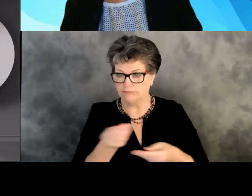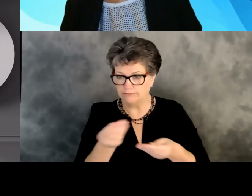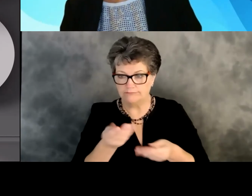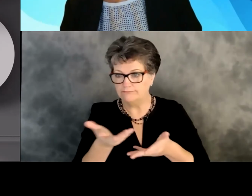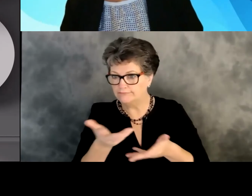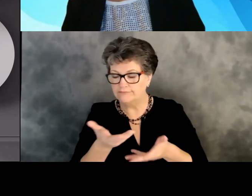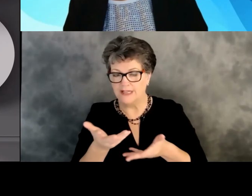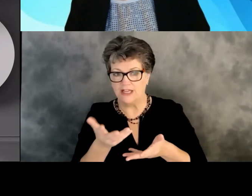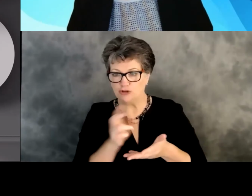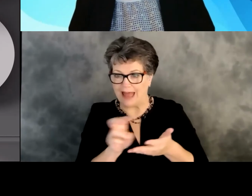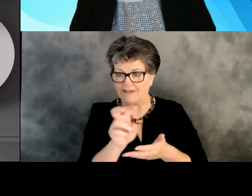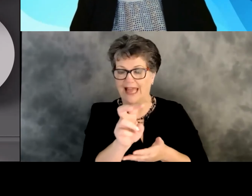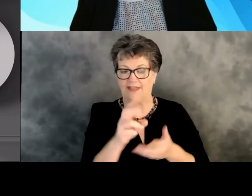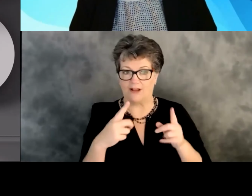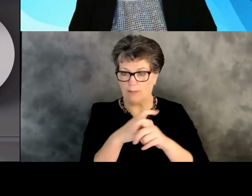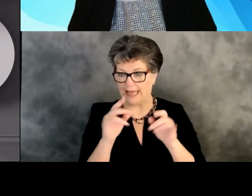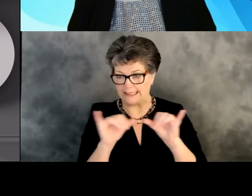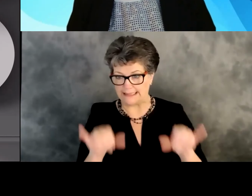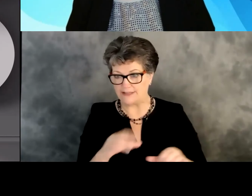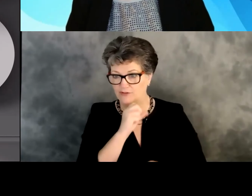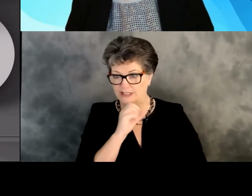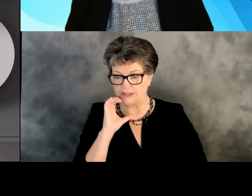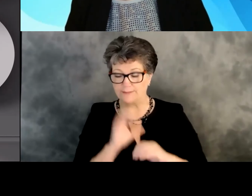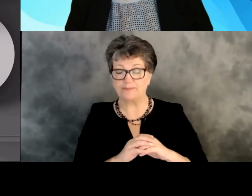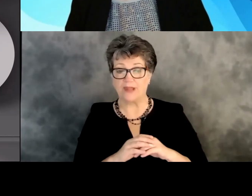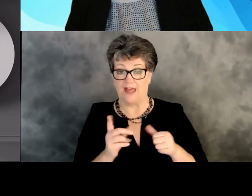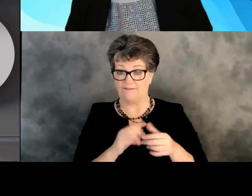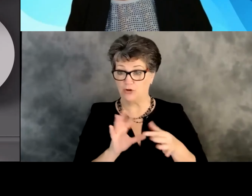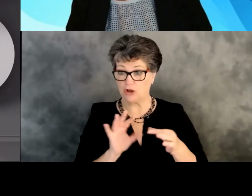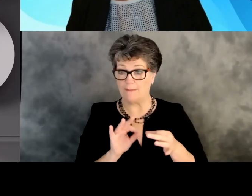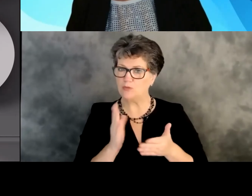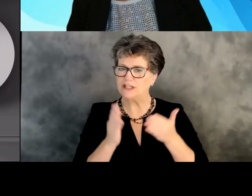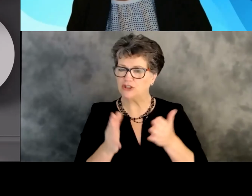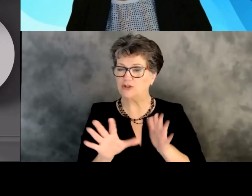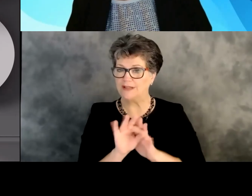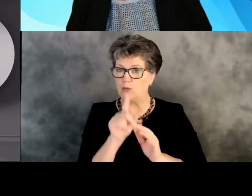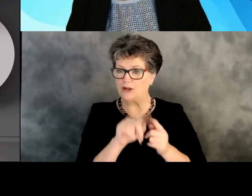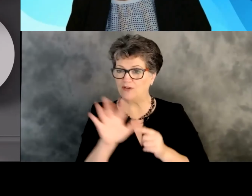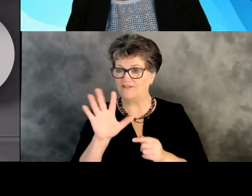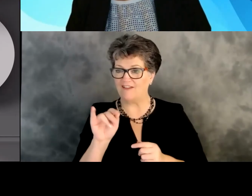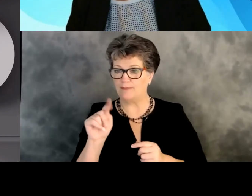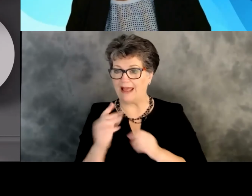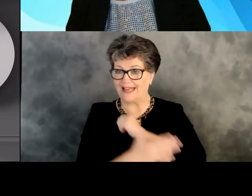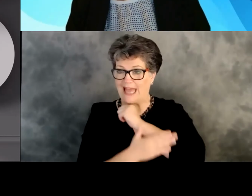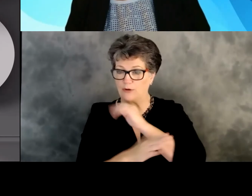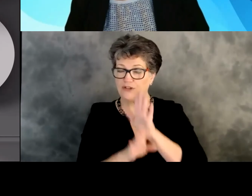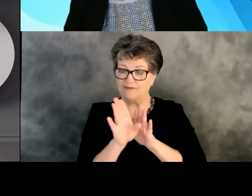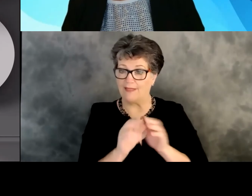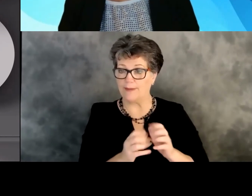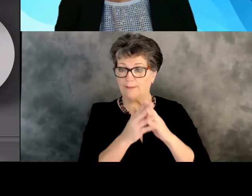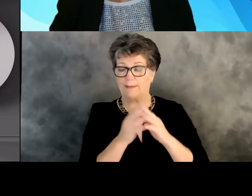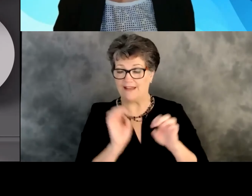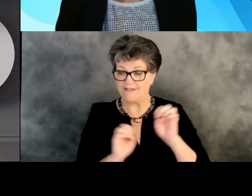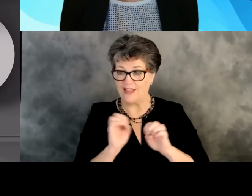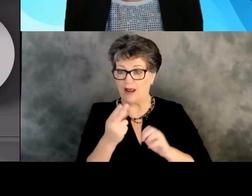the complicated system. First comment, would suggest to select 1 to 5 pilot counties to develop, implement, and evaluate